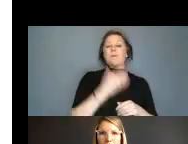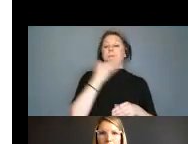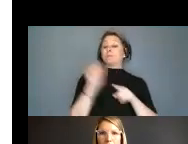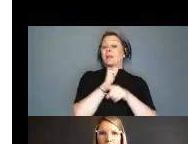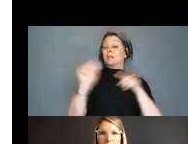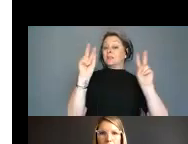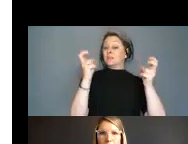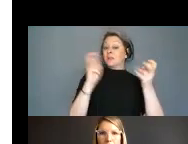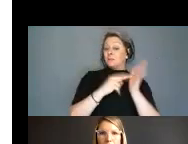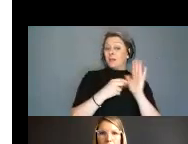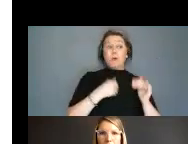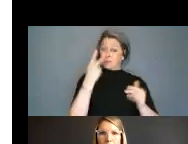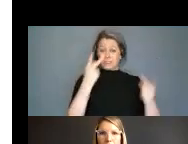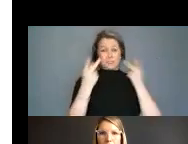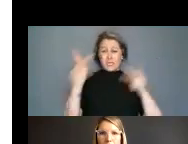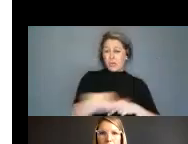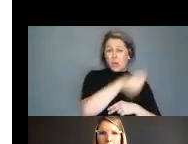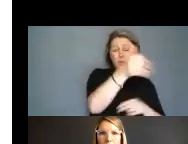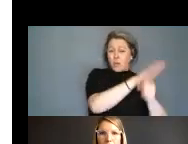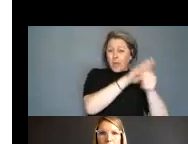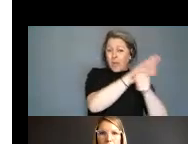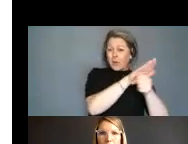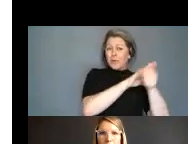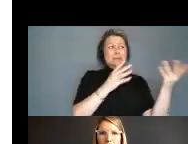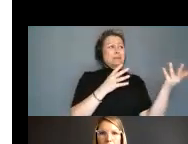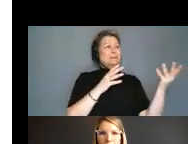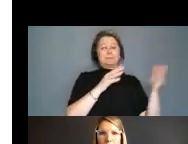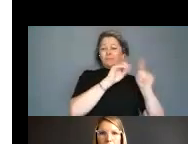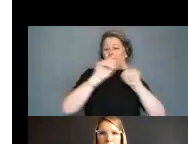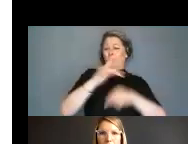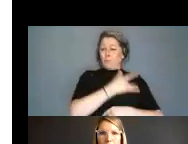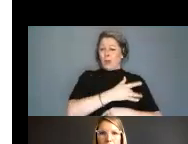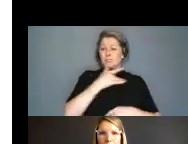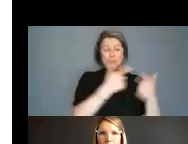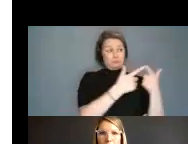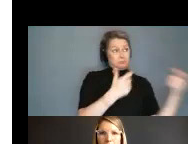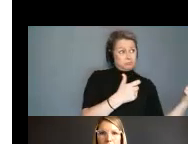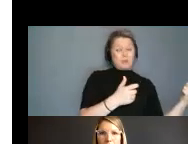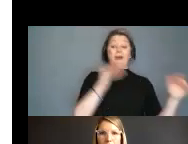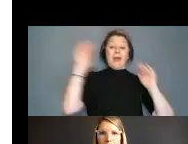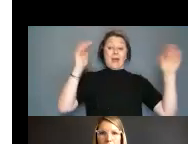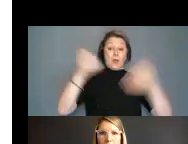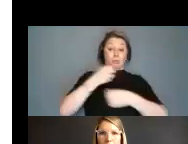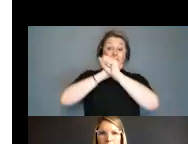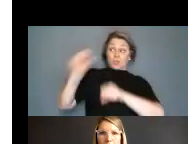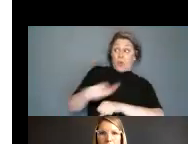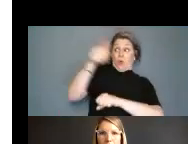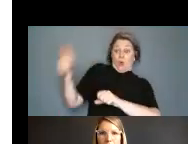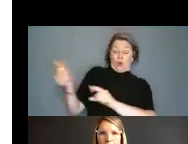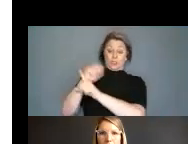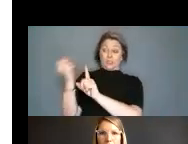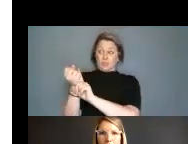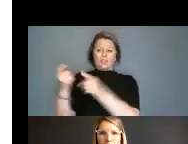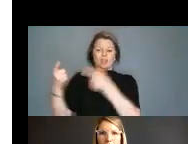other jurisdictions. And we see it locally starting to be used for cases other than adult protection cases. And it